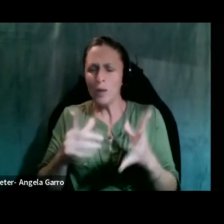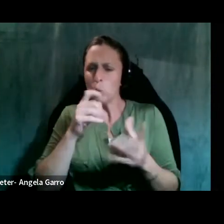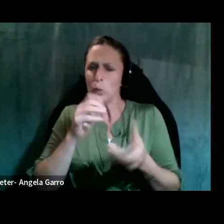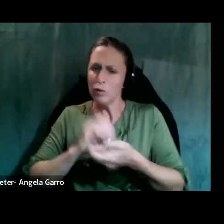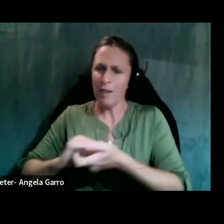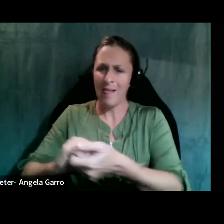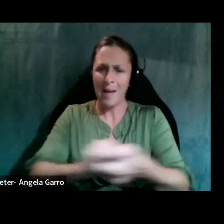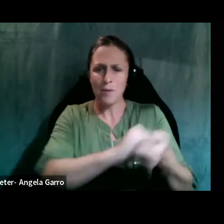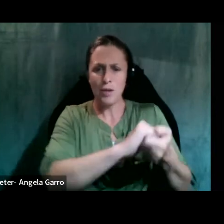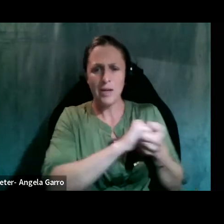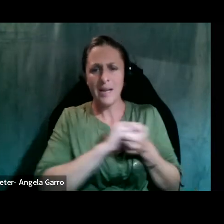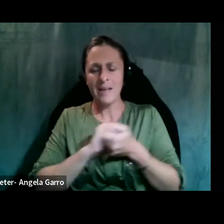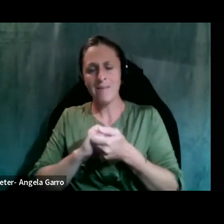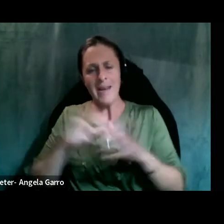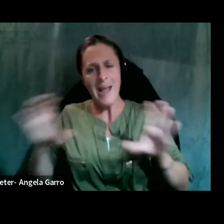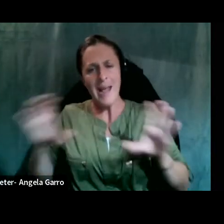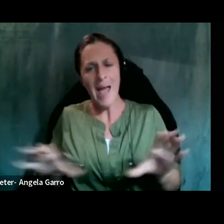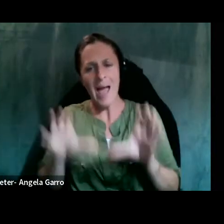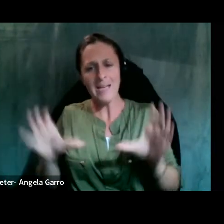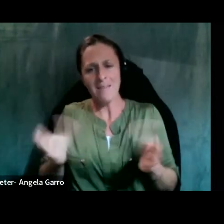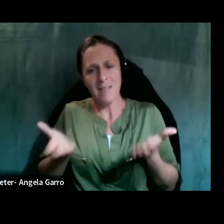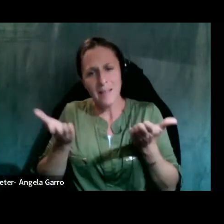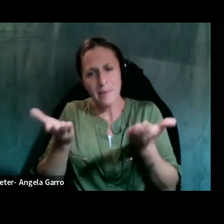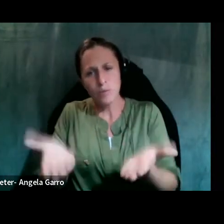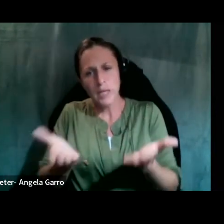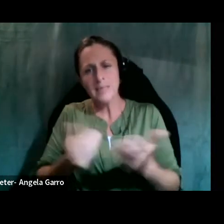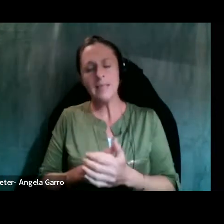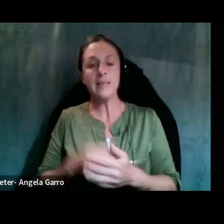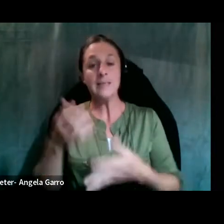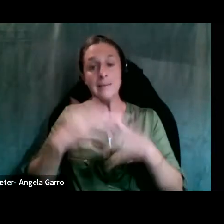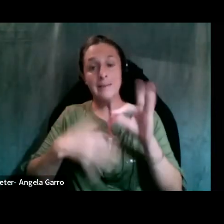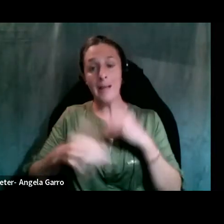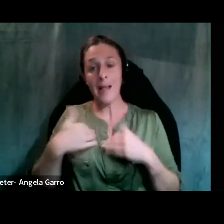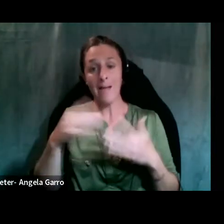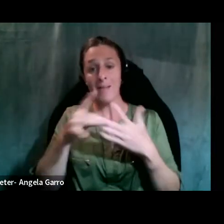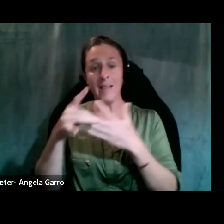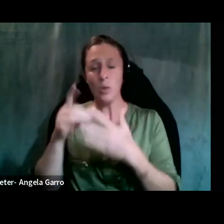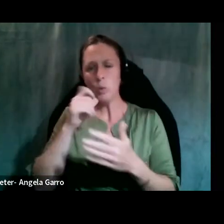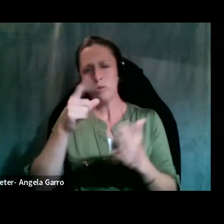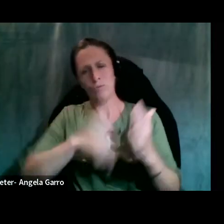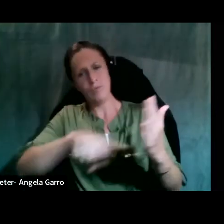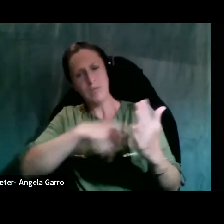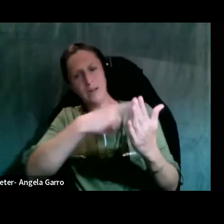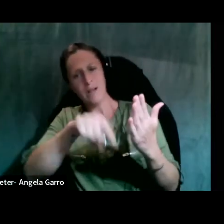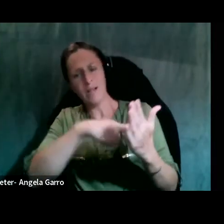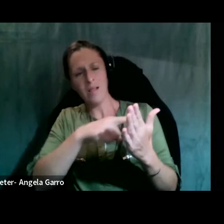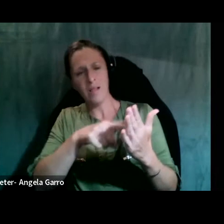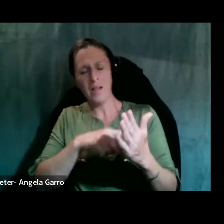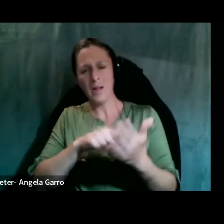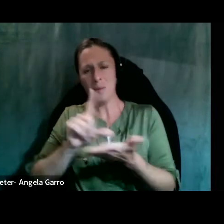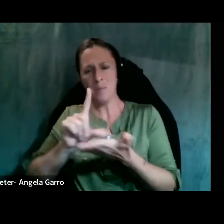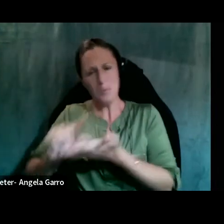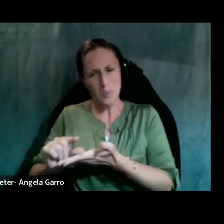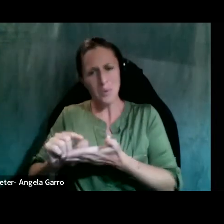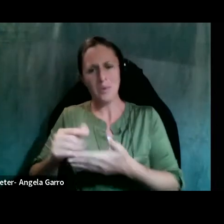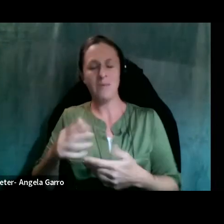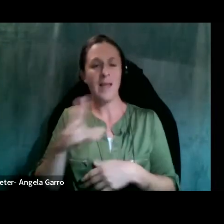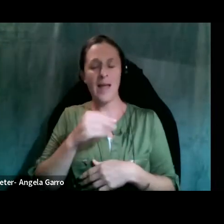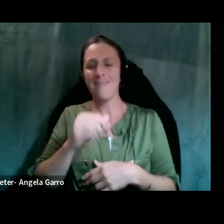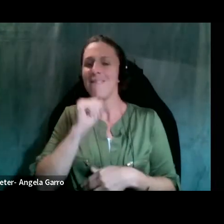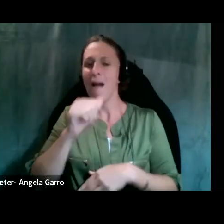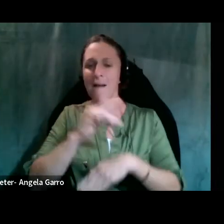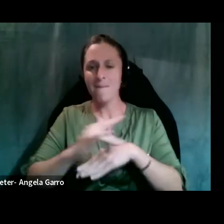collaborative and actively present. Instead, they have a leader who is critical, punitive, and